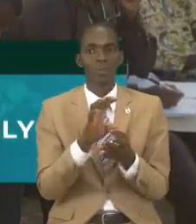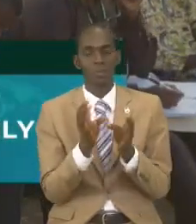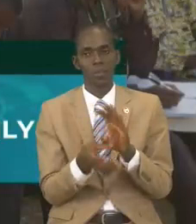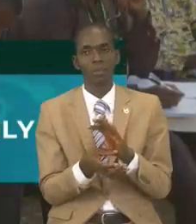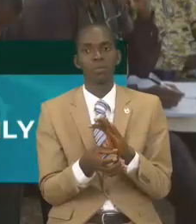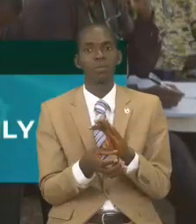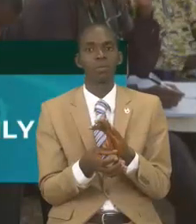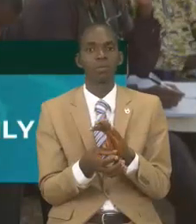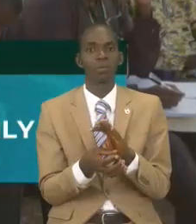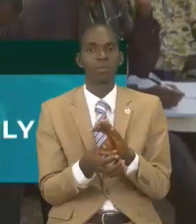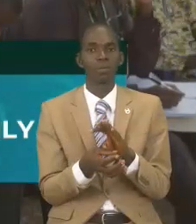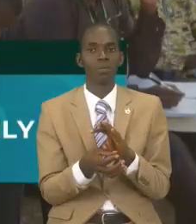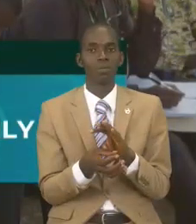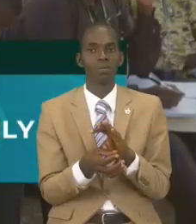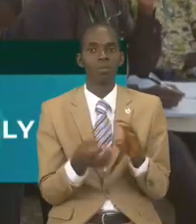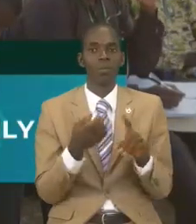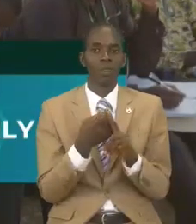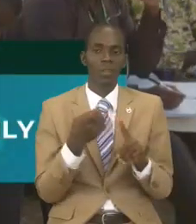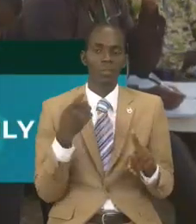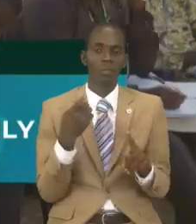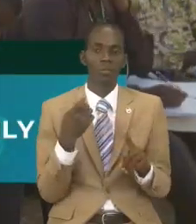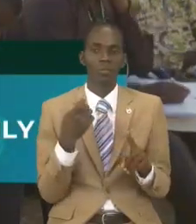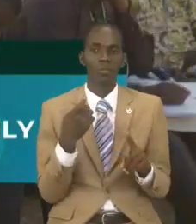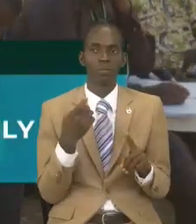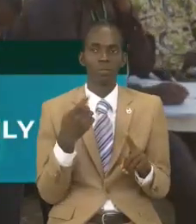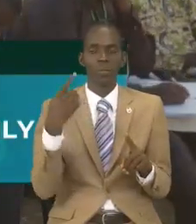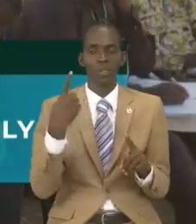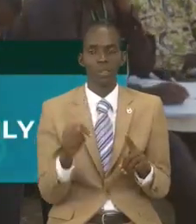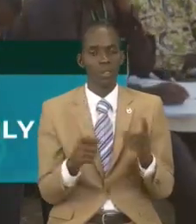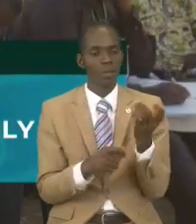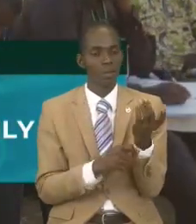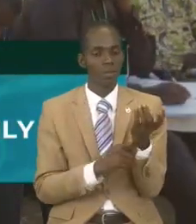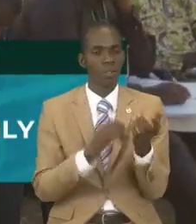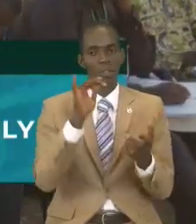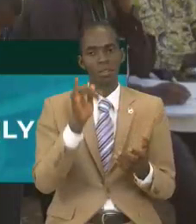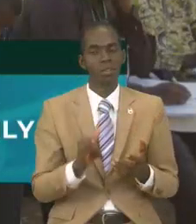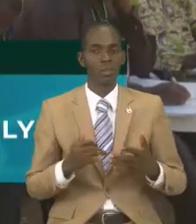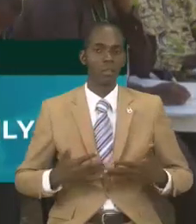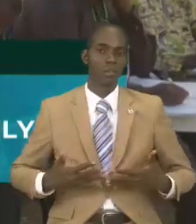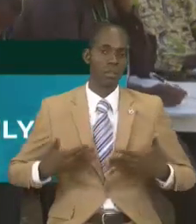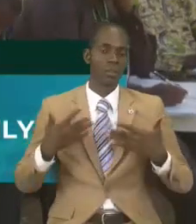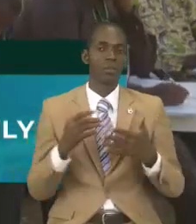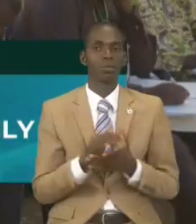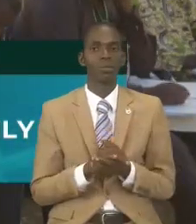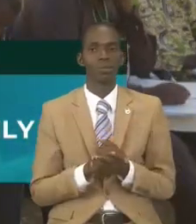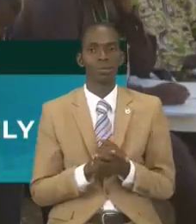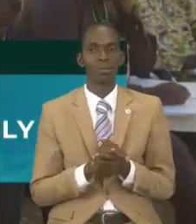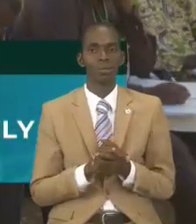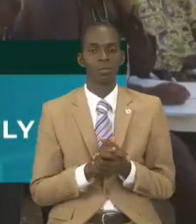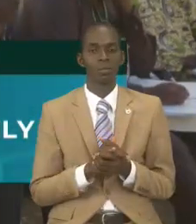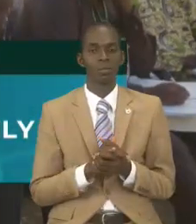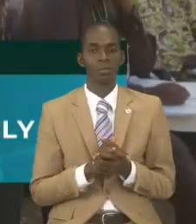conversion from the fleshly life. We're looking